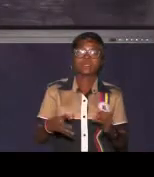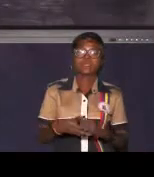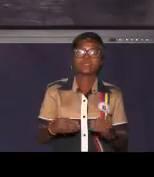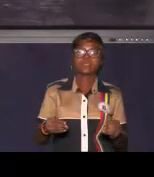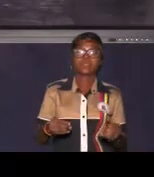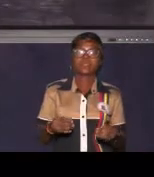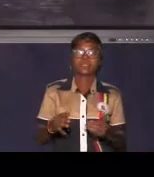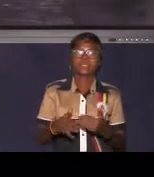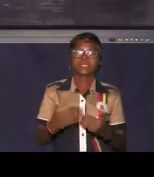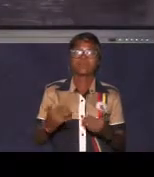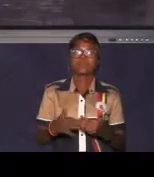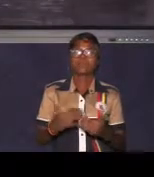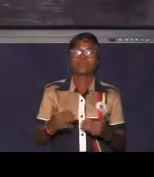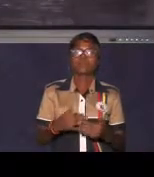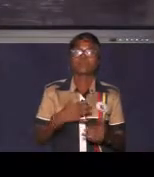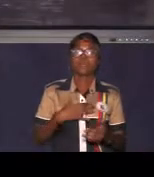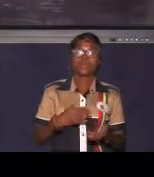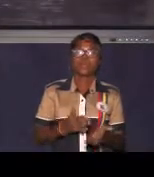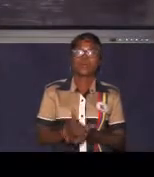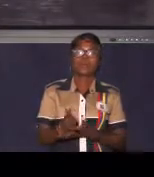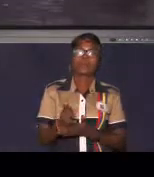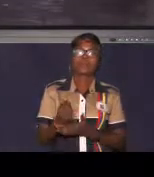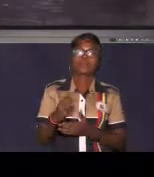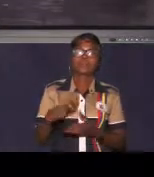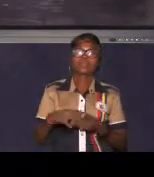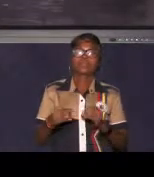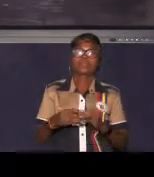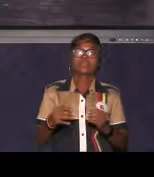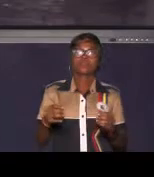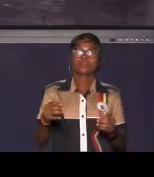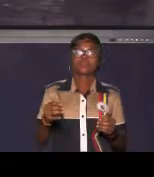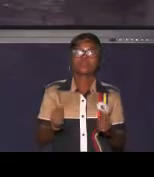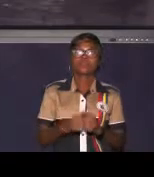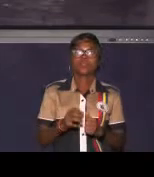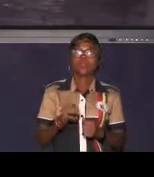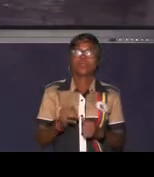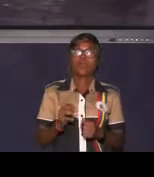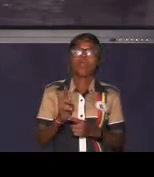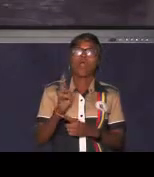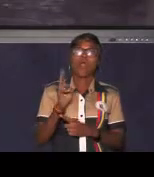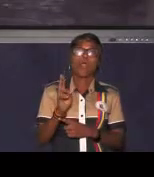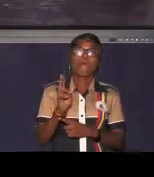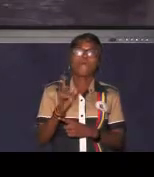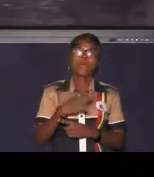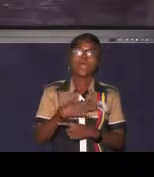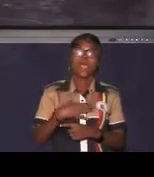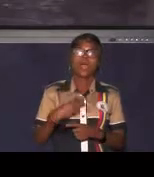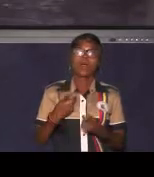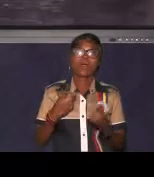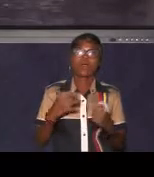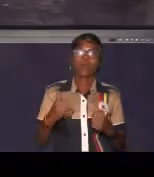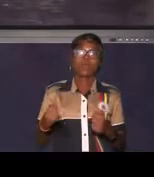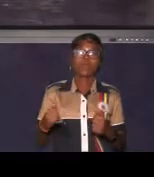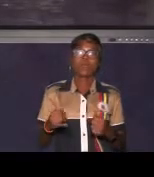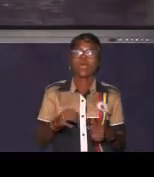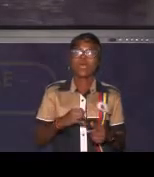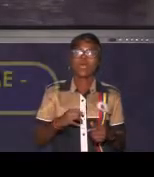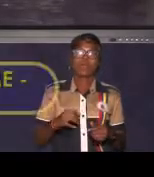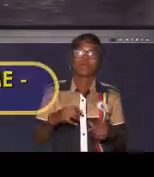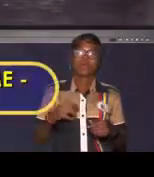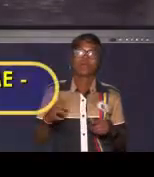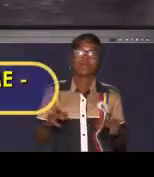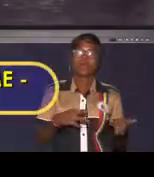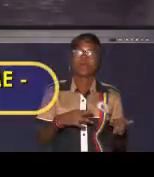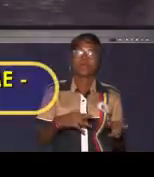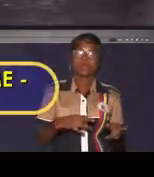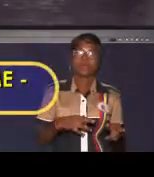make sentences, simple and correct sentences with them. Up and coming. I already explained to you